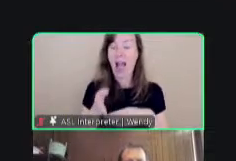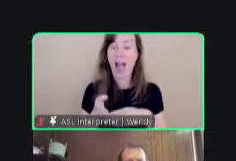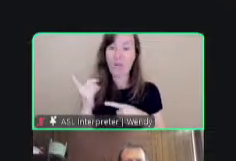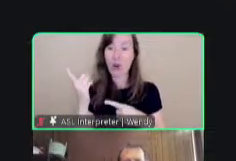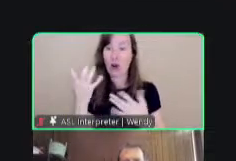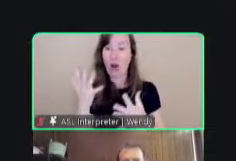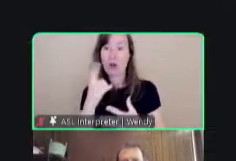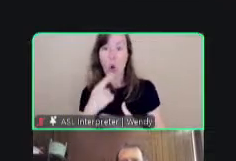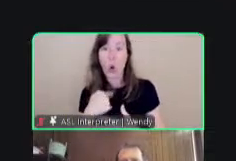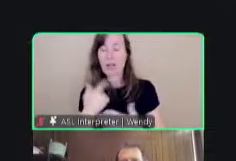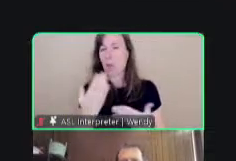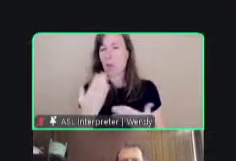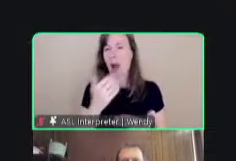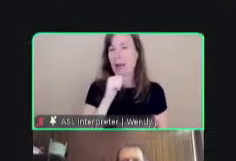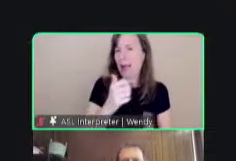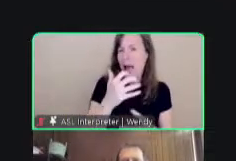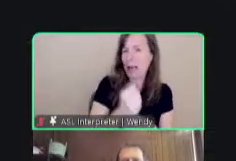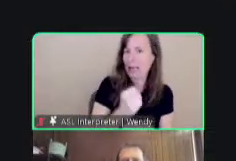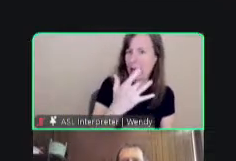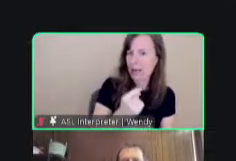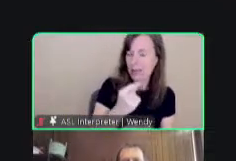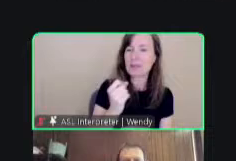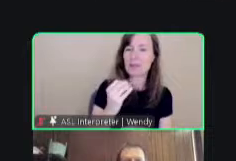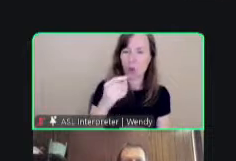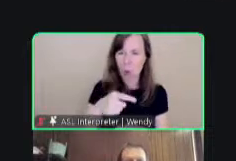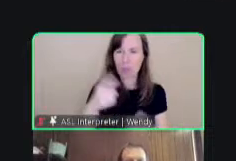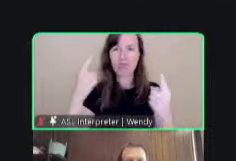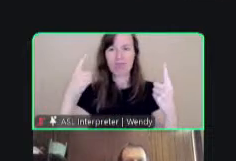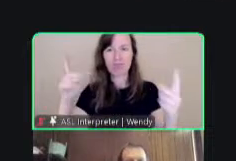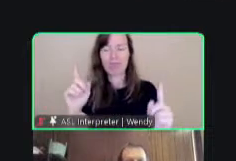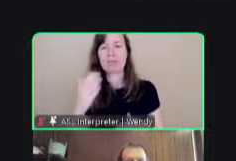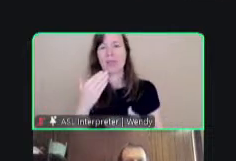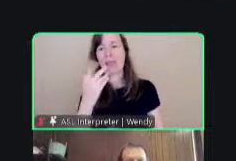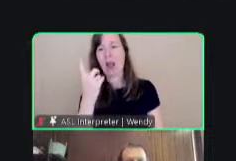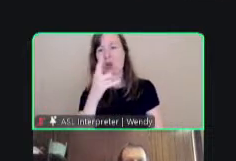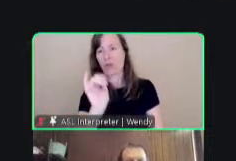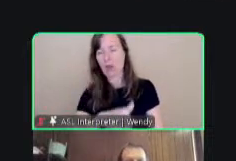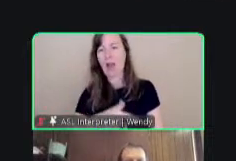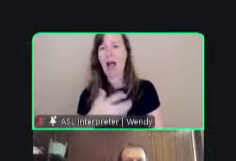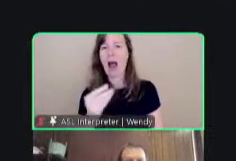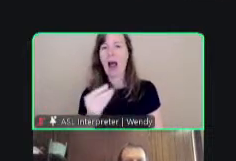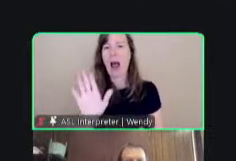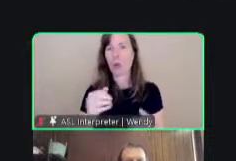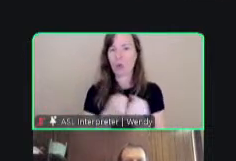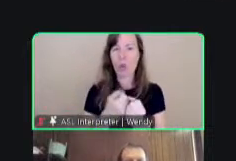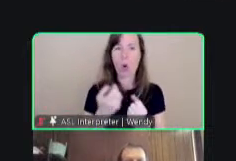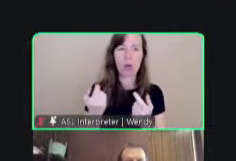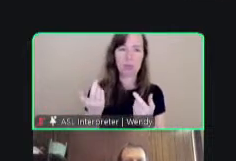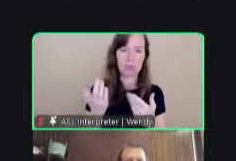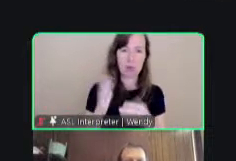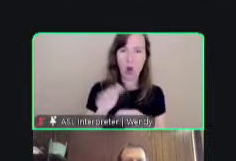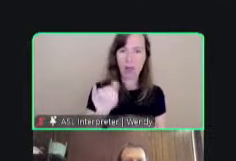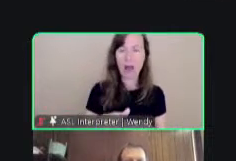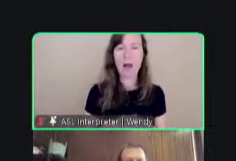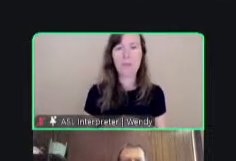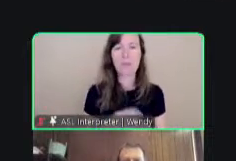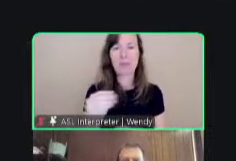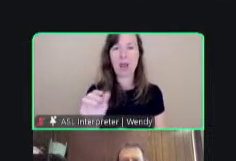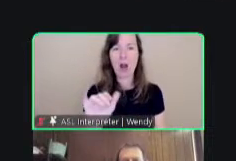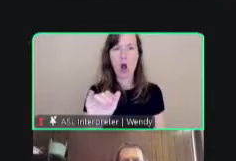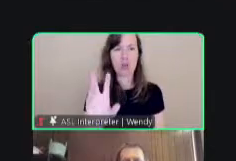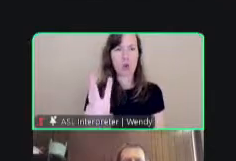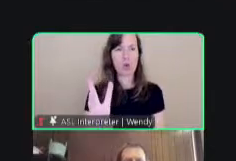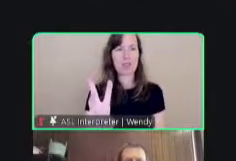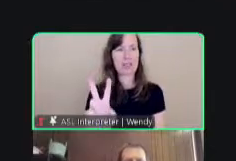we're grateful for that, and thank you for your decision on the surfacing on that. And of course, the 62nd Place sidewalk installation.